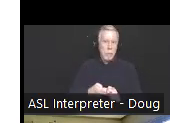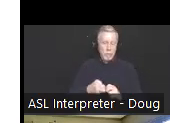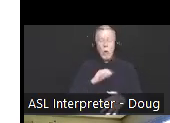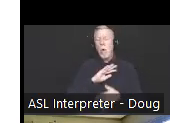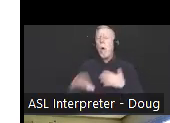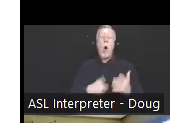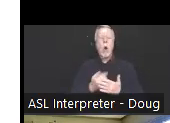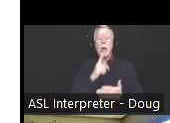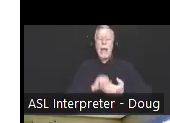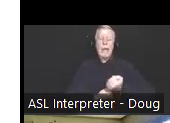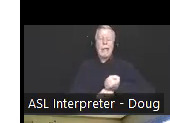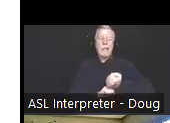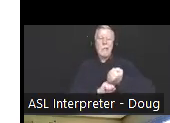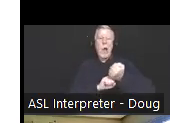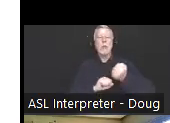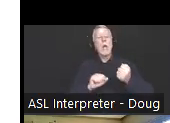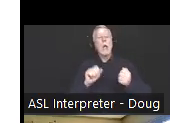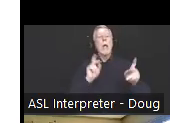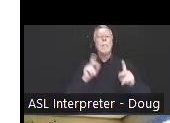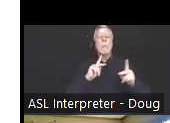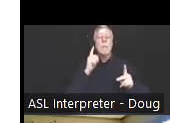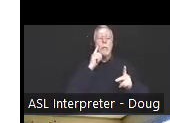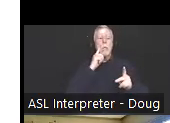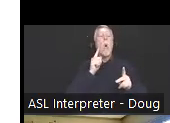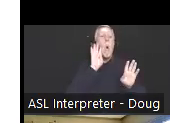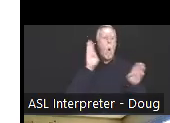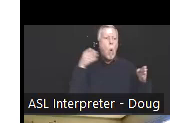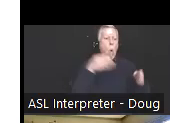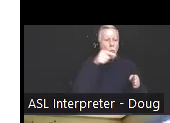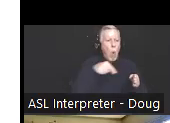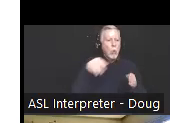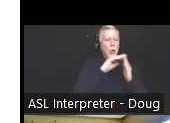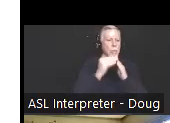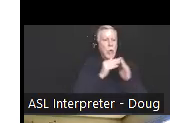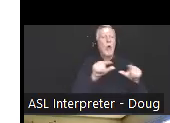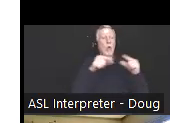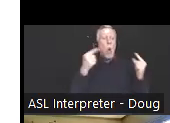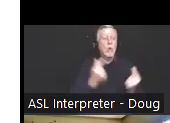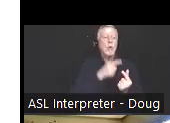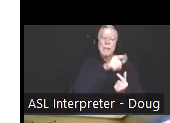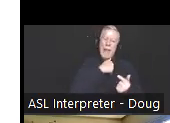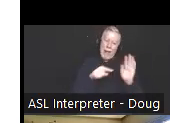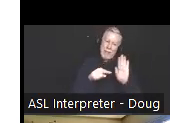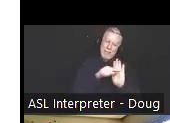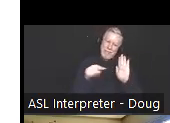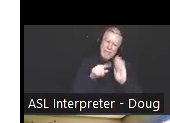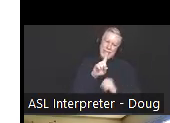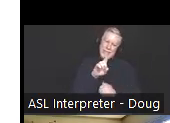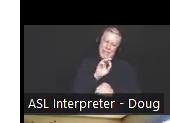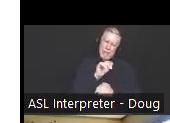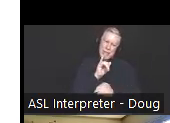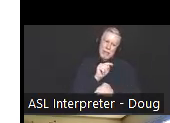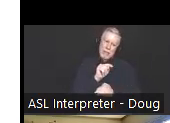people thinking only about these neighborhoods and communities and groups in terms of their deficit. What asset-based